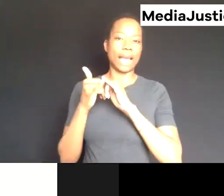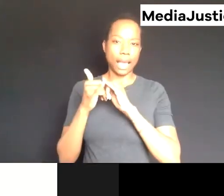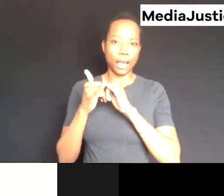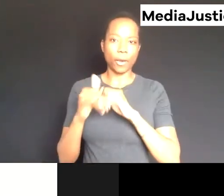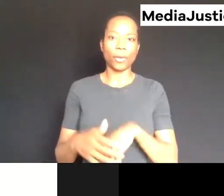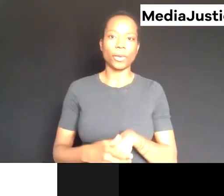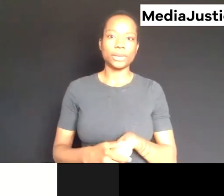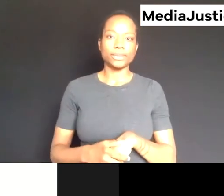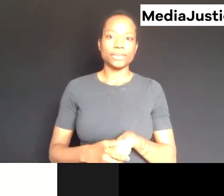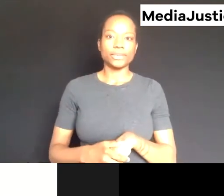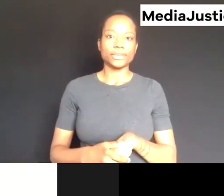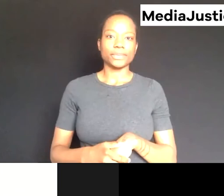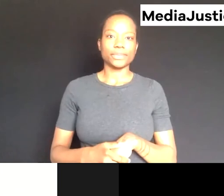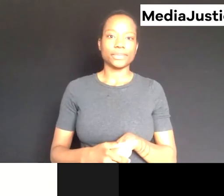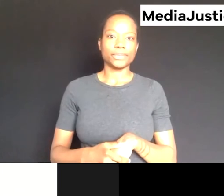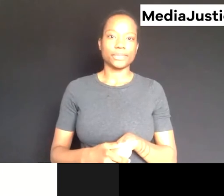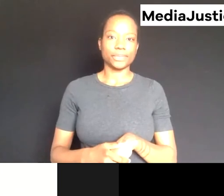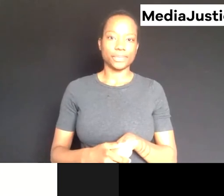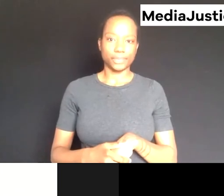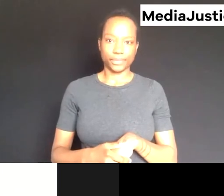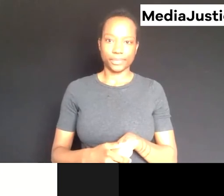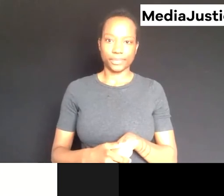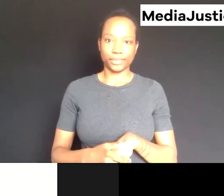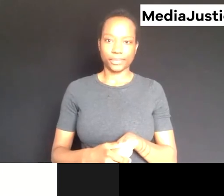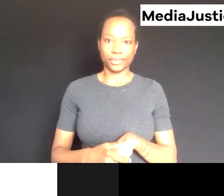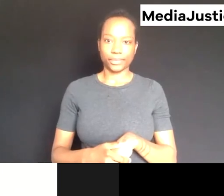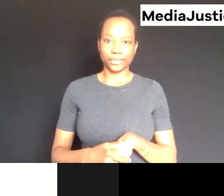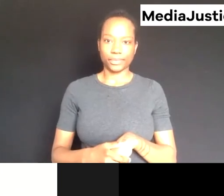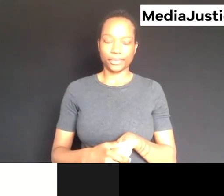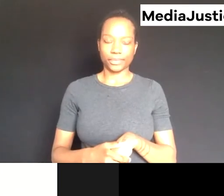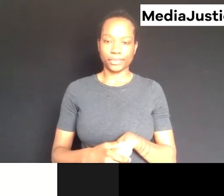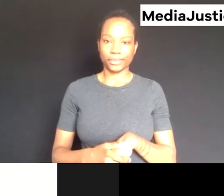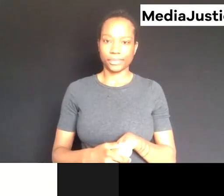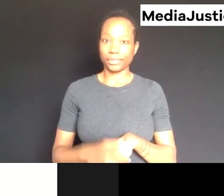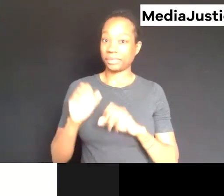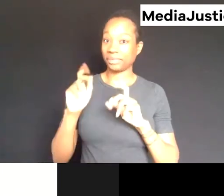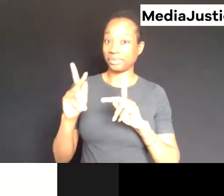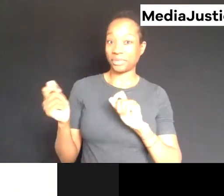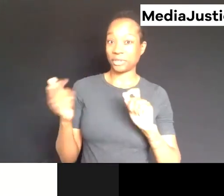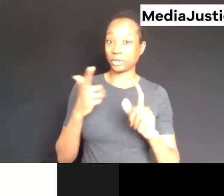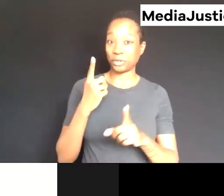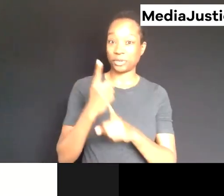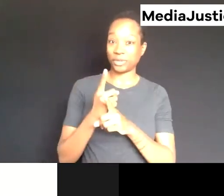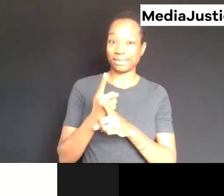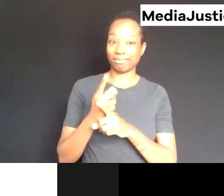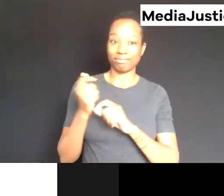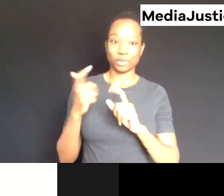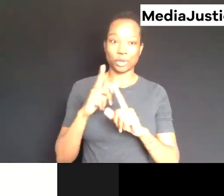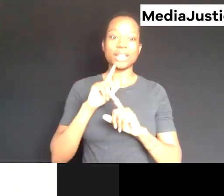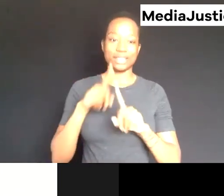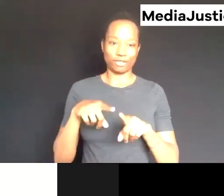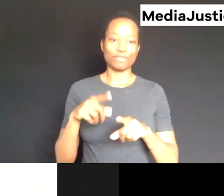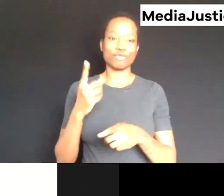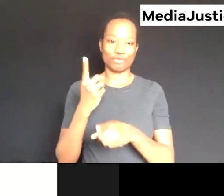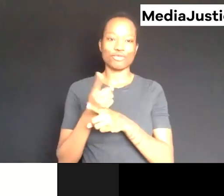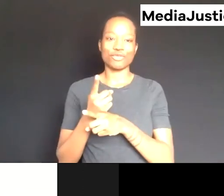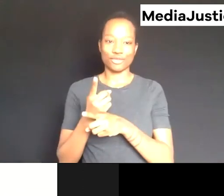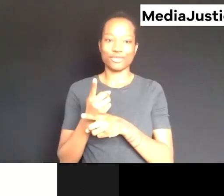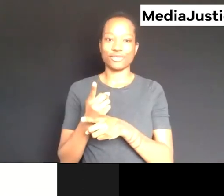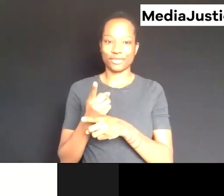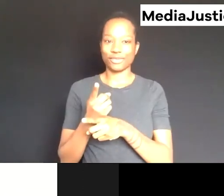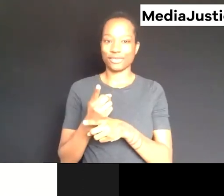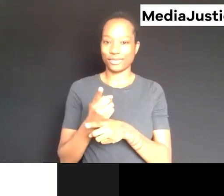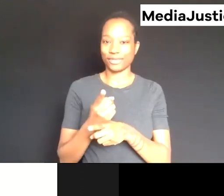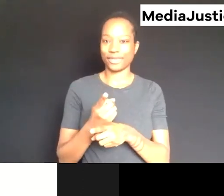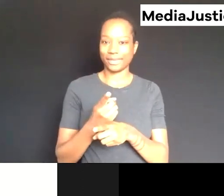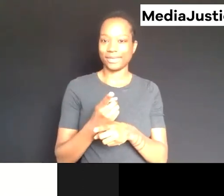costs. All right. They were all right. They were all actually correct. So it was